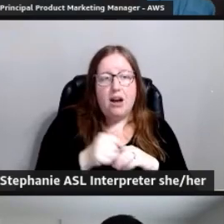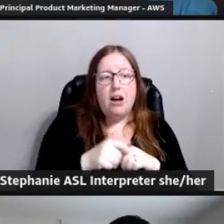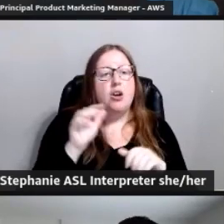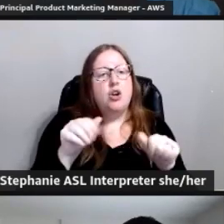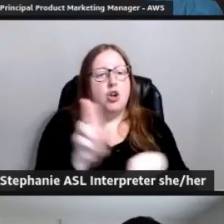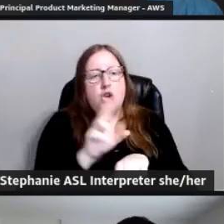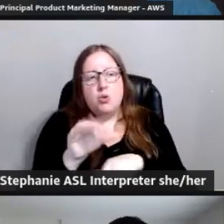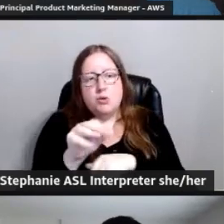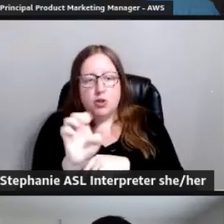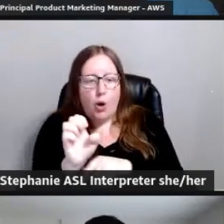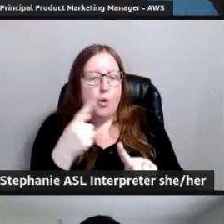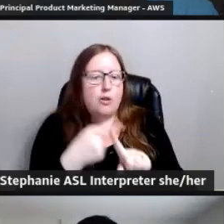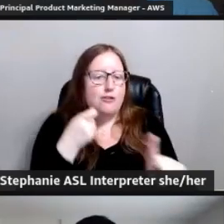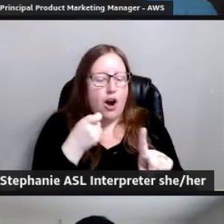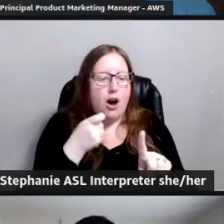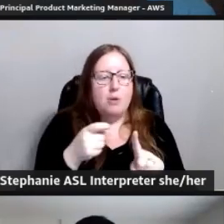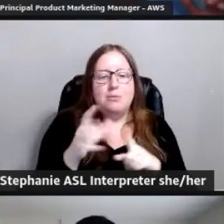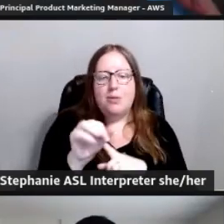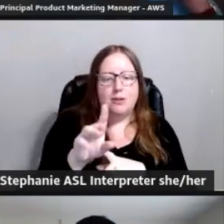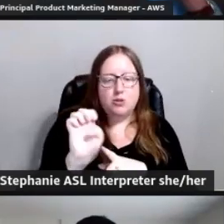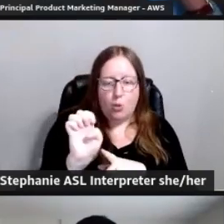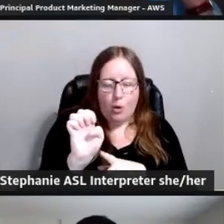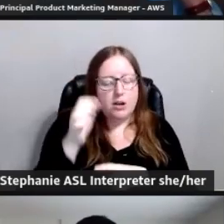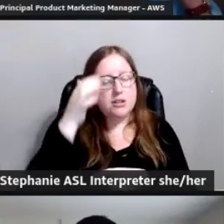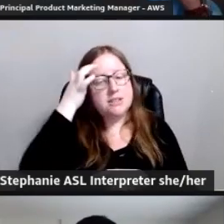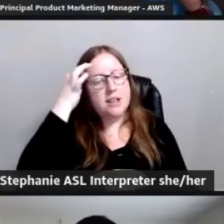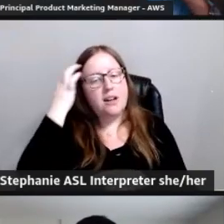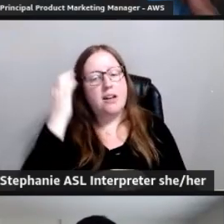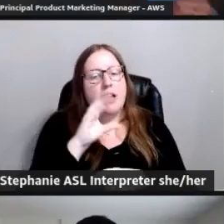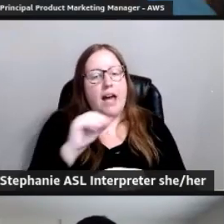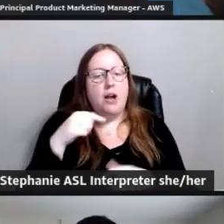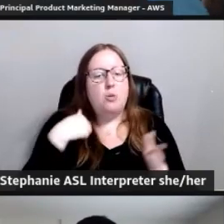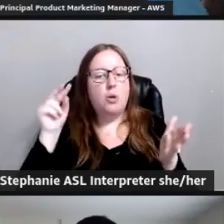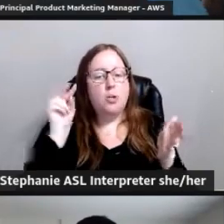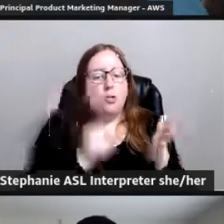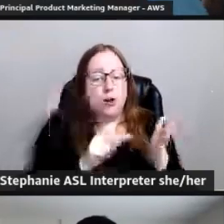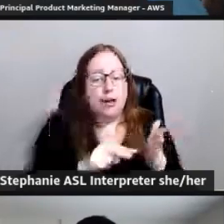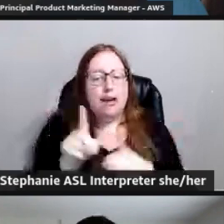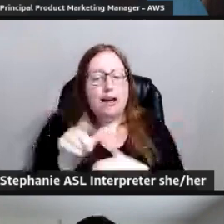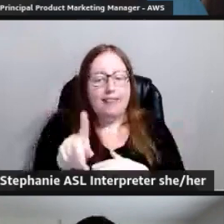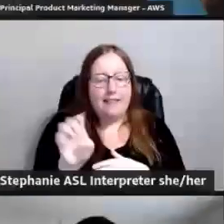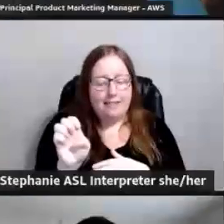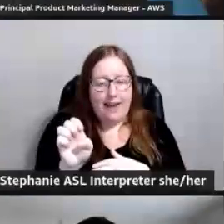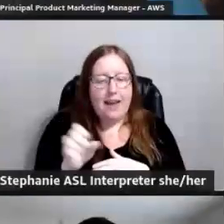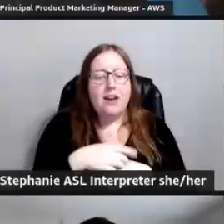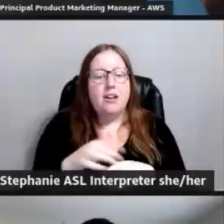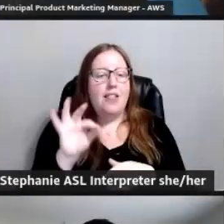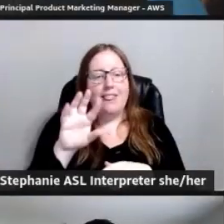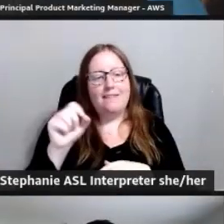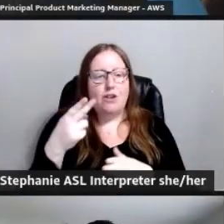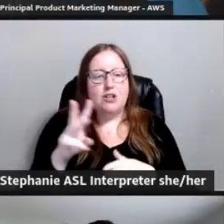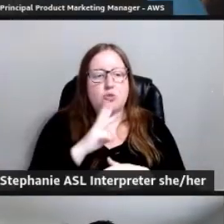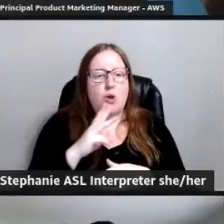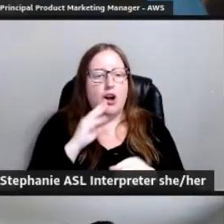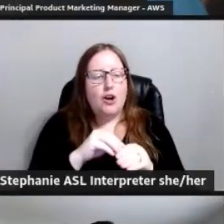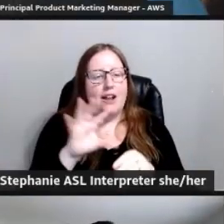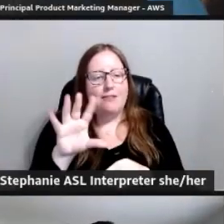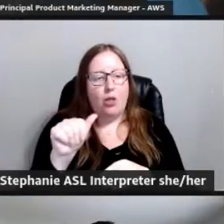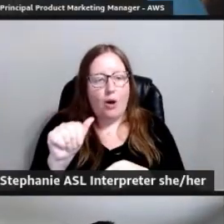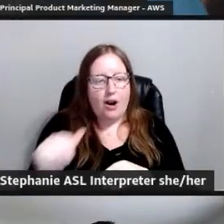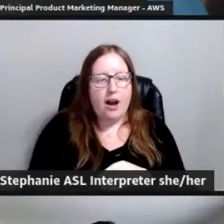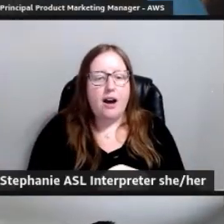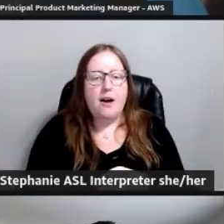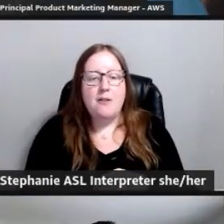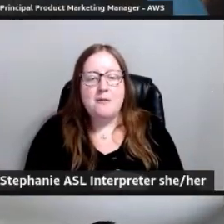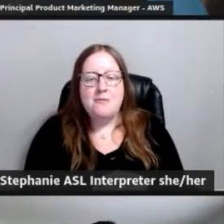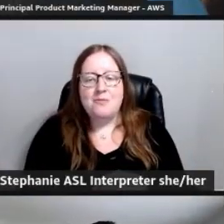code from, open source, and we're looking at a lake that the largest freshwater lake in Florida. Let's go ahead and